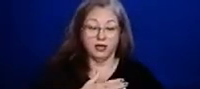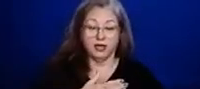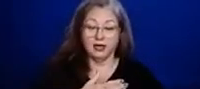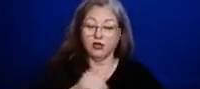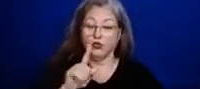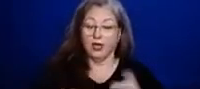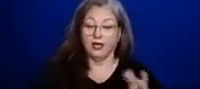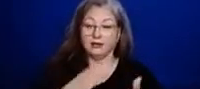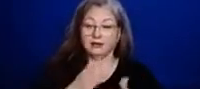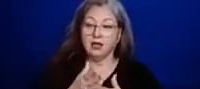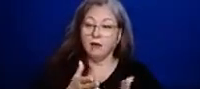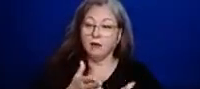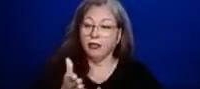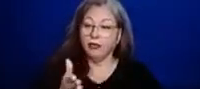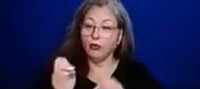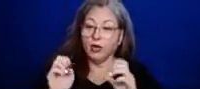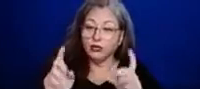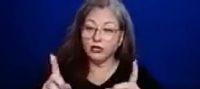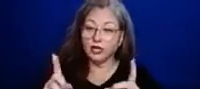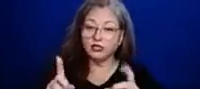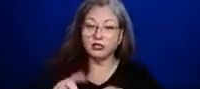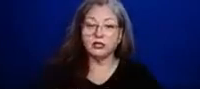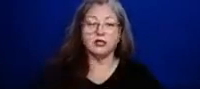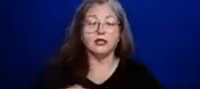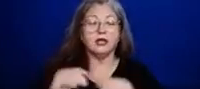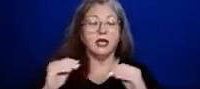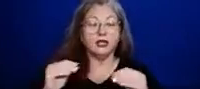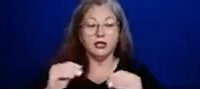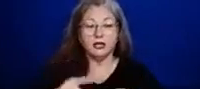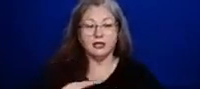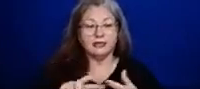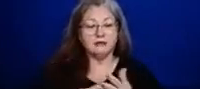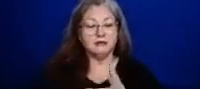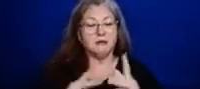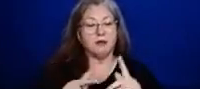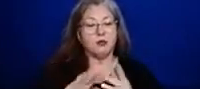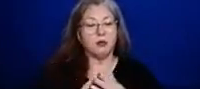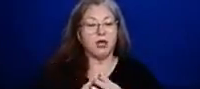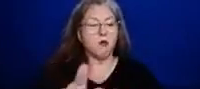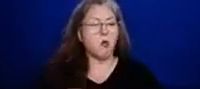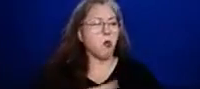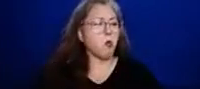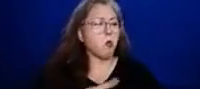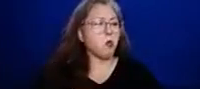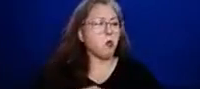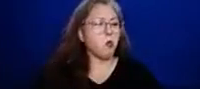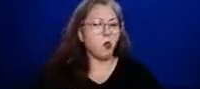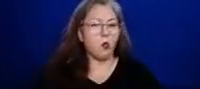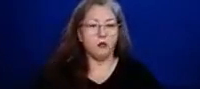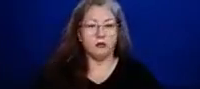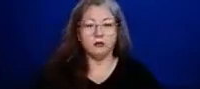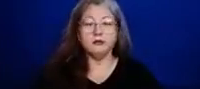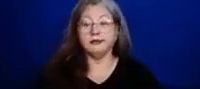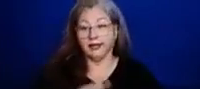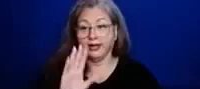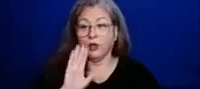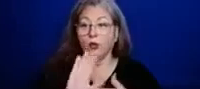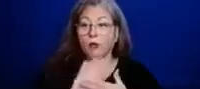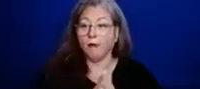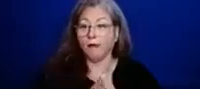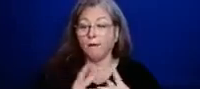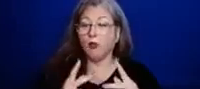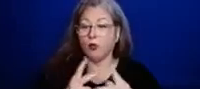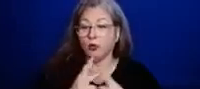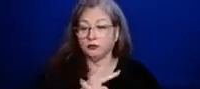by education and it's still, you know, supported by the normalization of it,